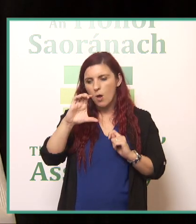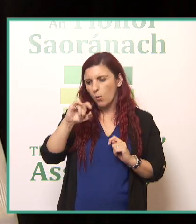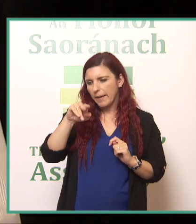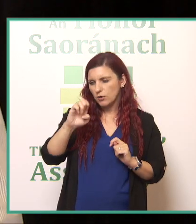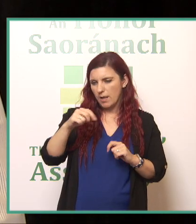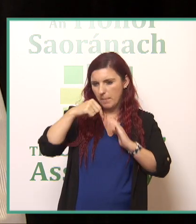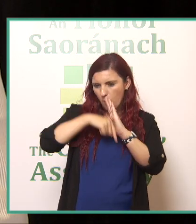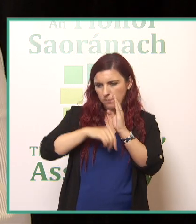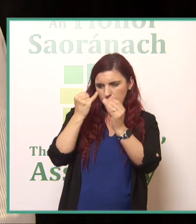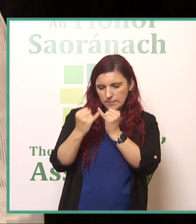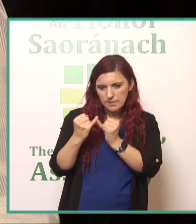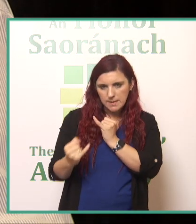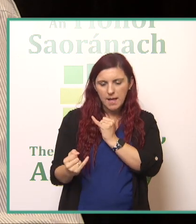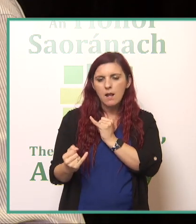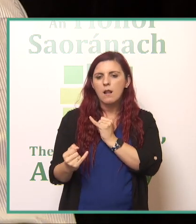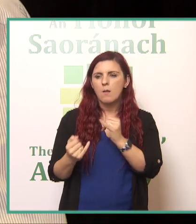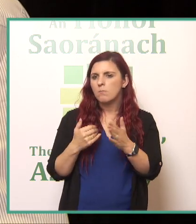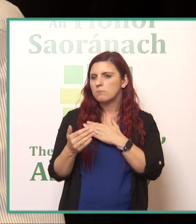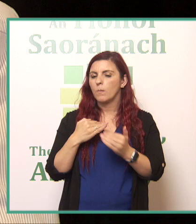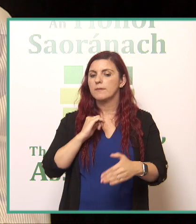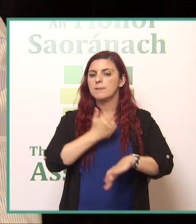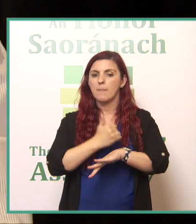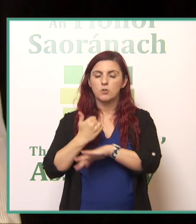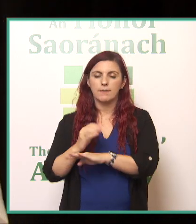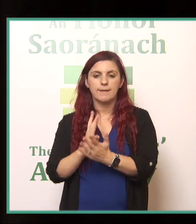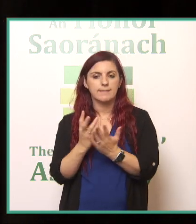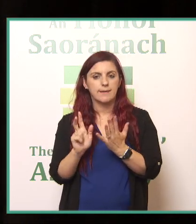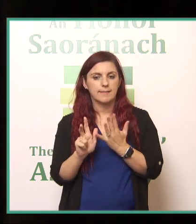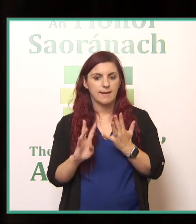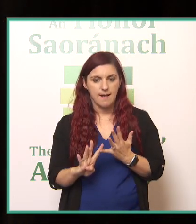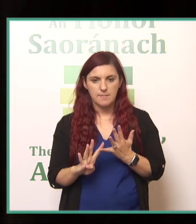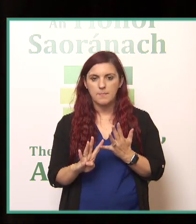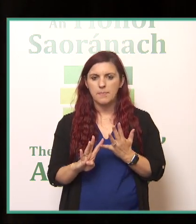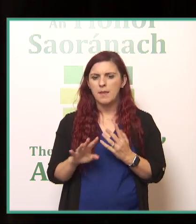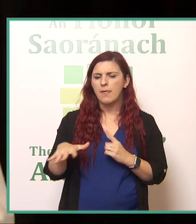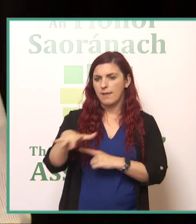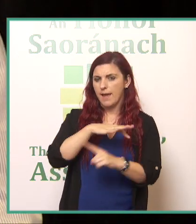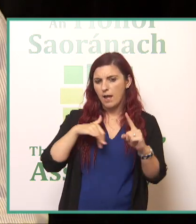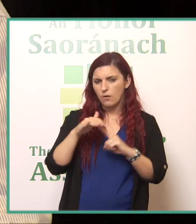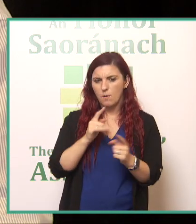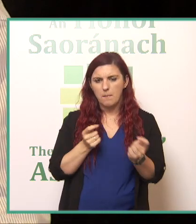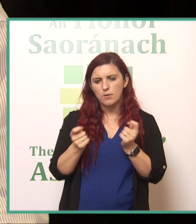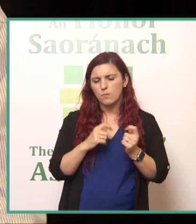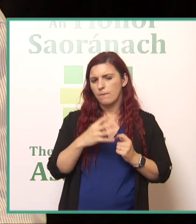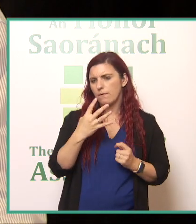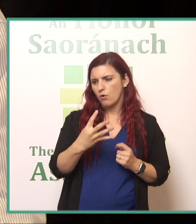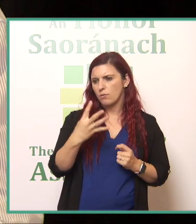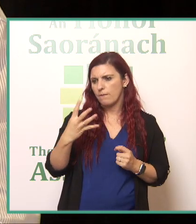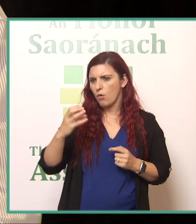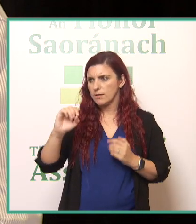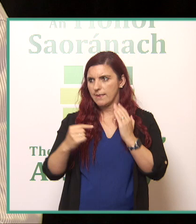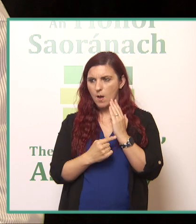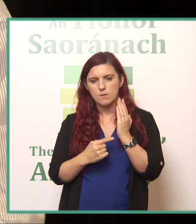more detail, we were established in 1989. The area that we manage is 440,000